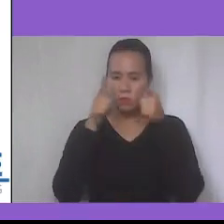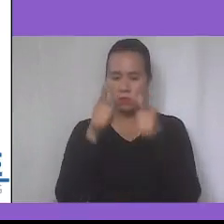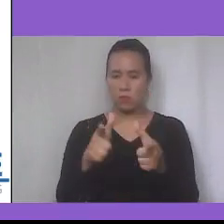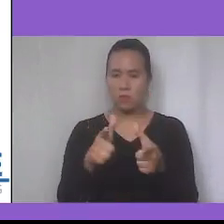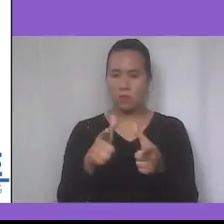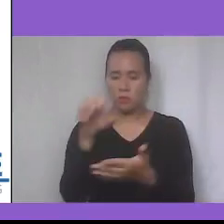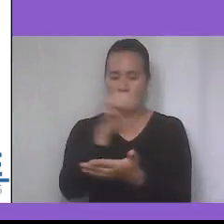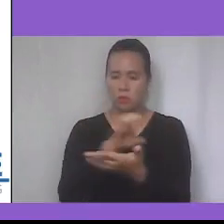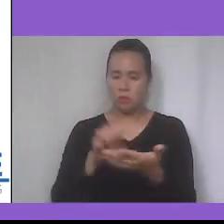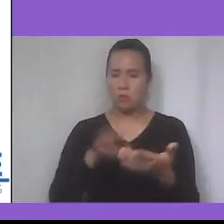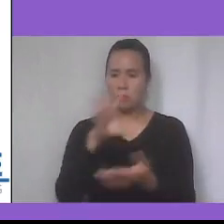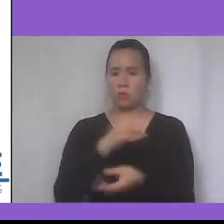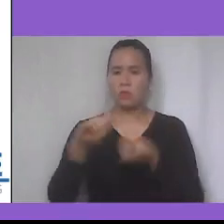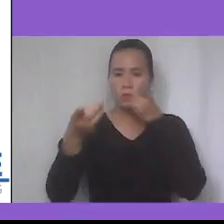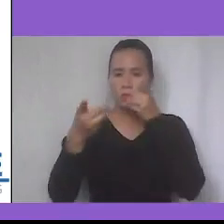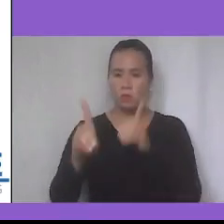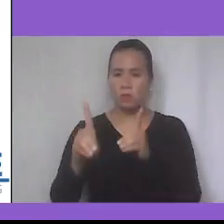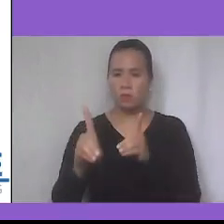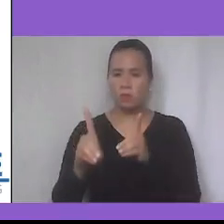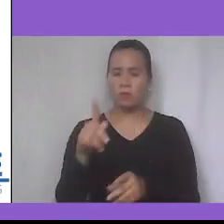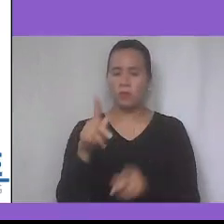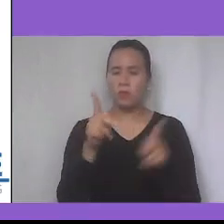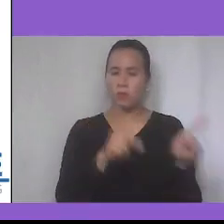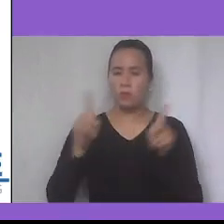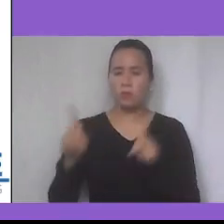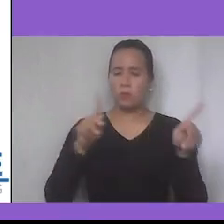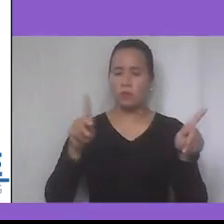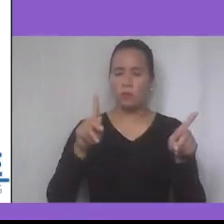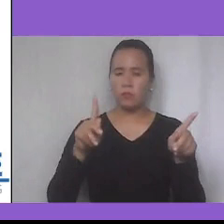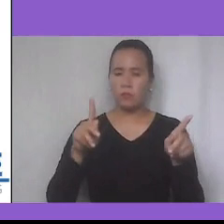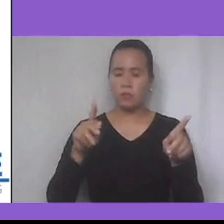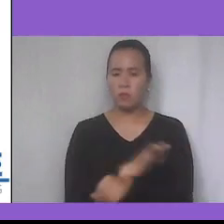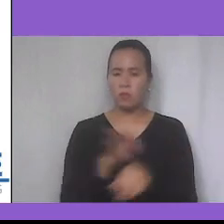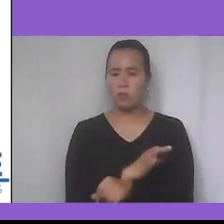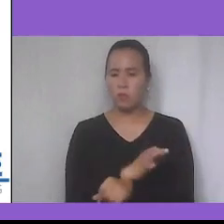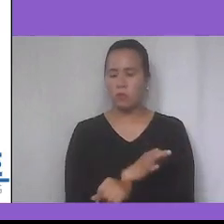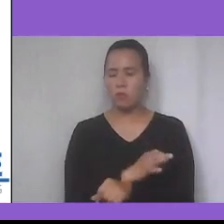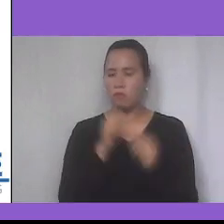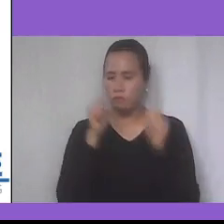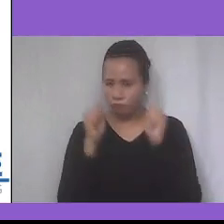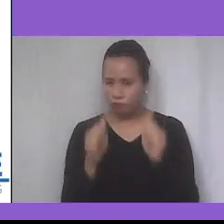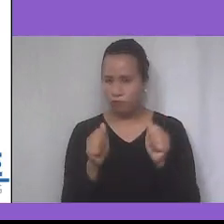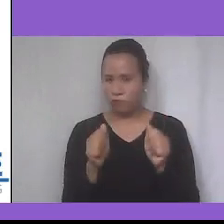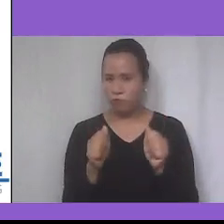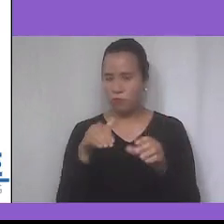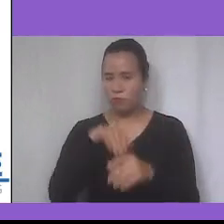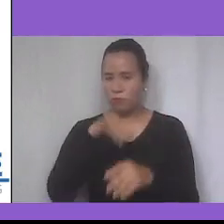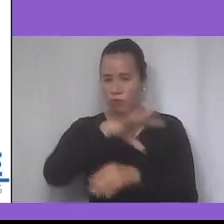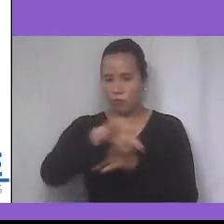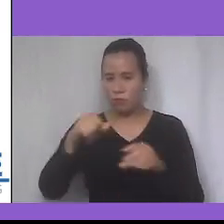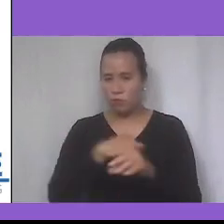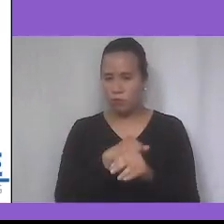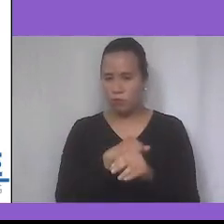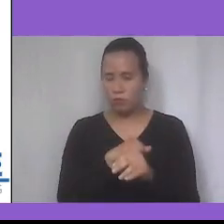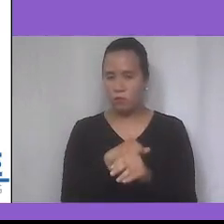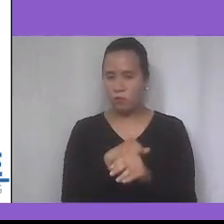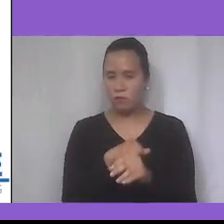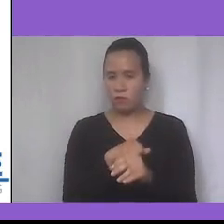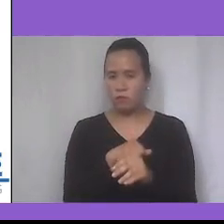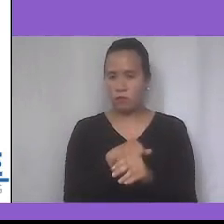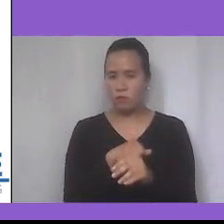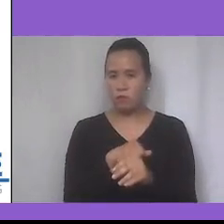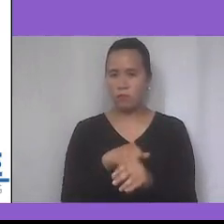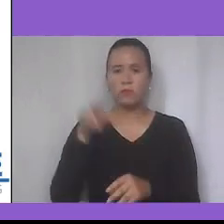Word, PowerPoint, OneNote, and Outlook. Editor and dictation, these are pretty powerful for one